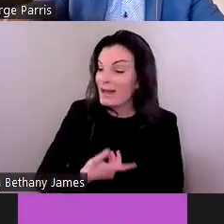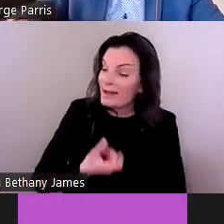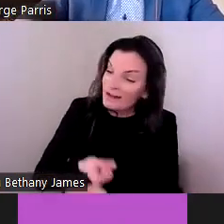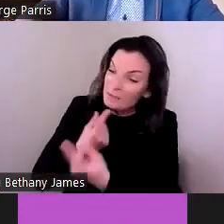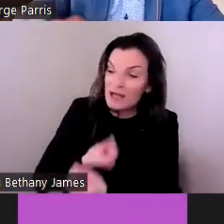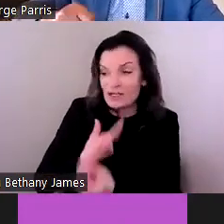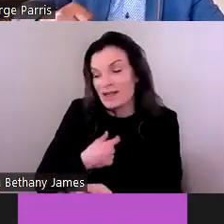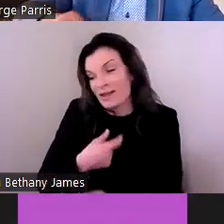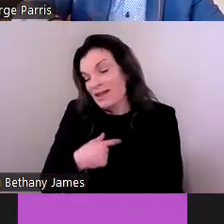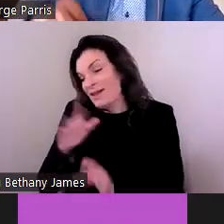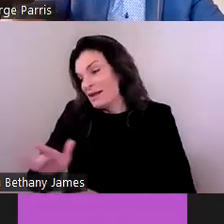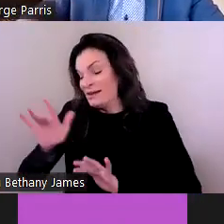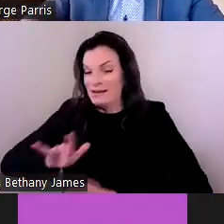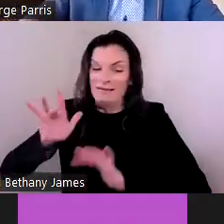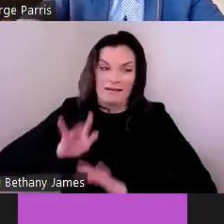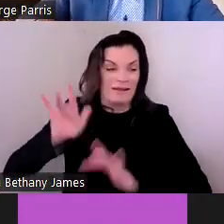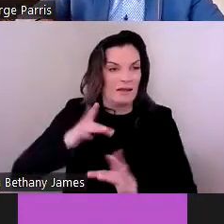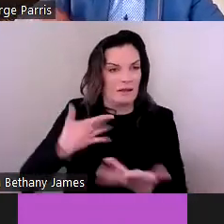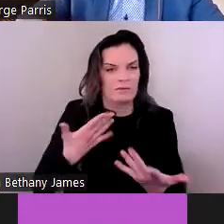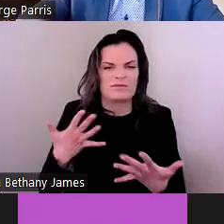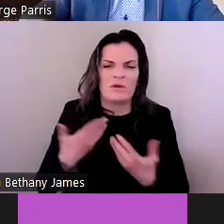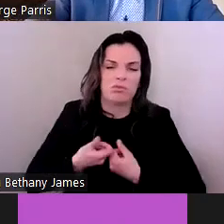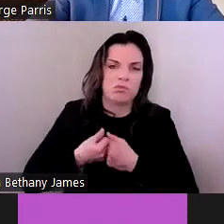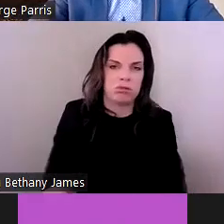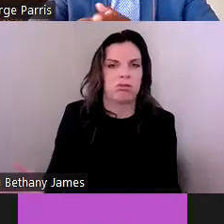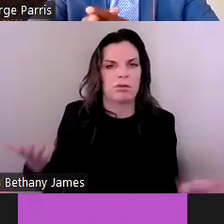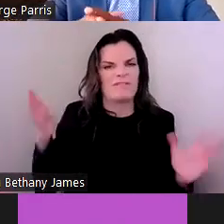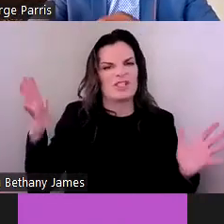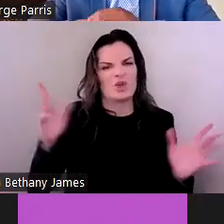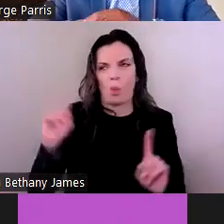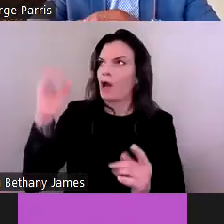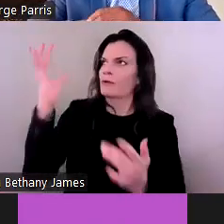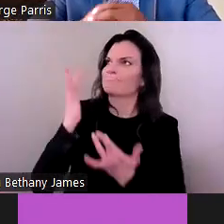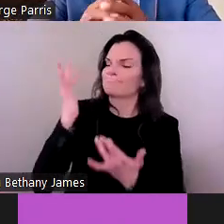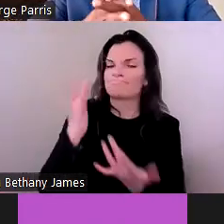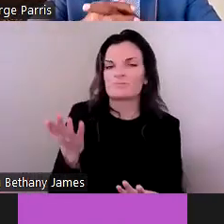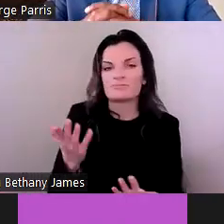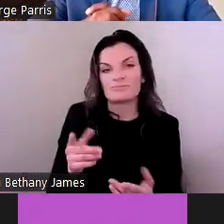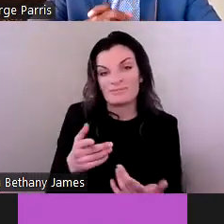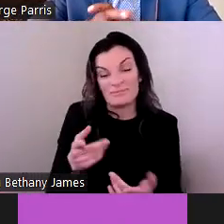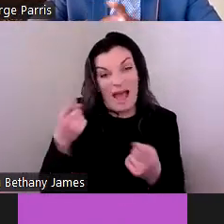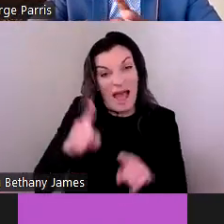you maybe quitting your job or having a mental health issue or breakdown.